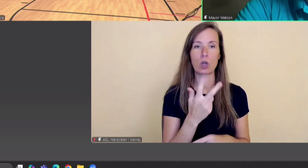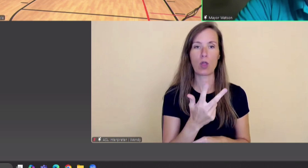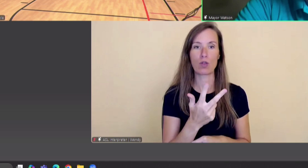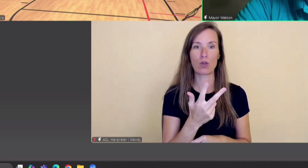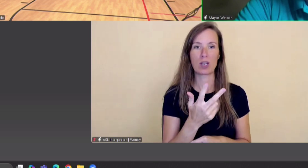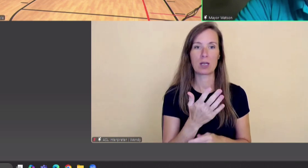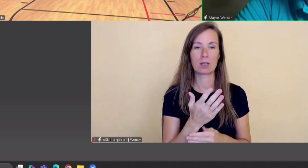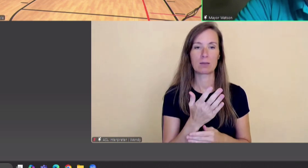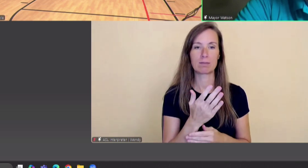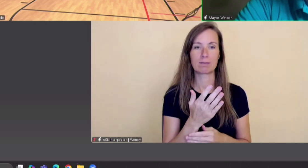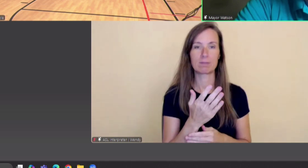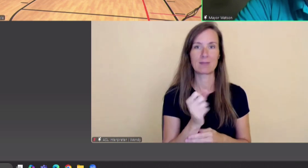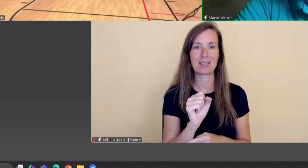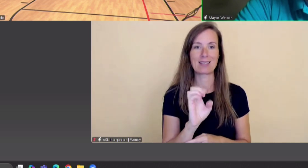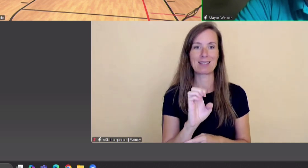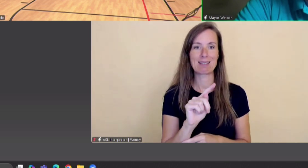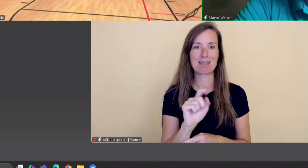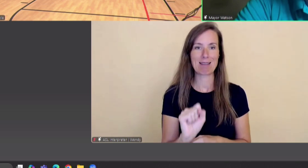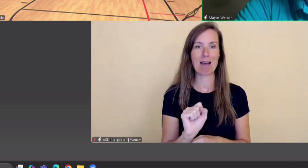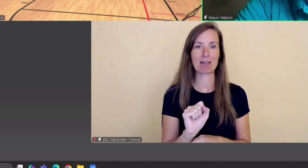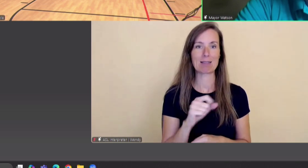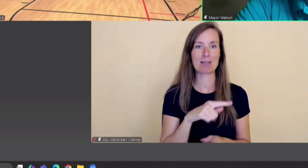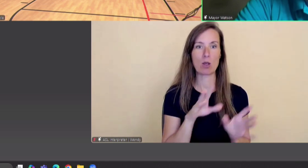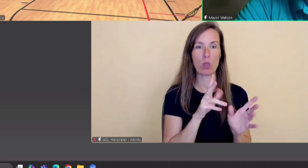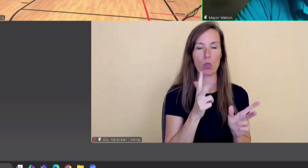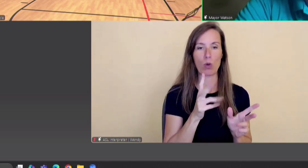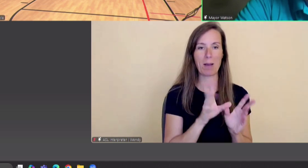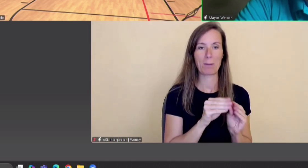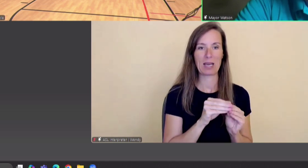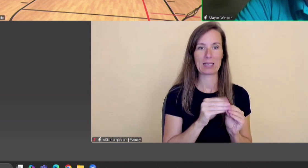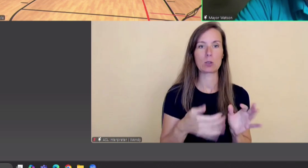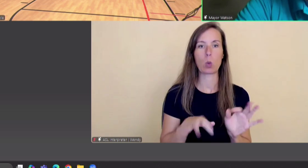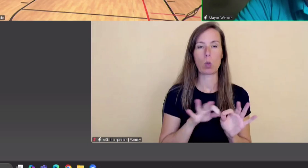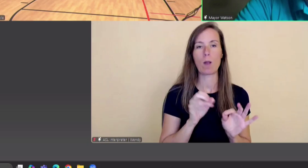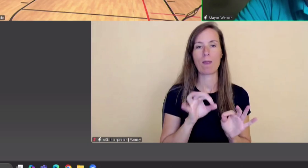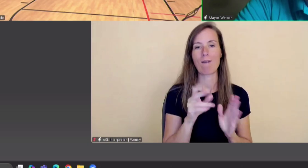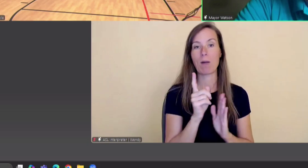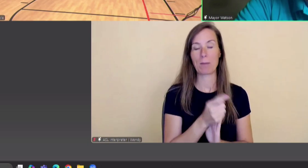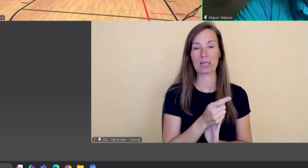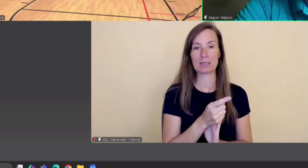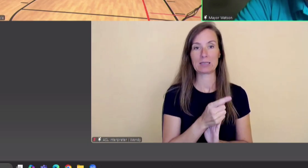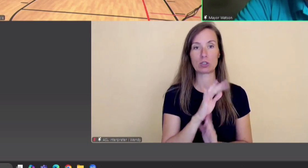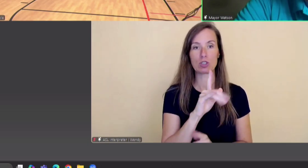10, July 24, and the special meeting on July 31.